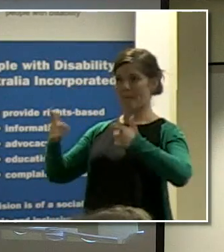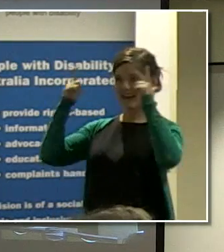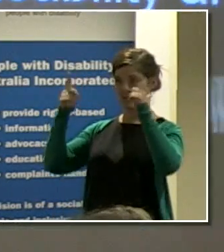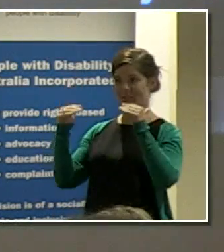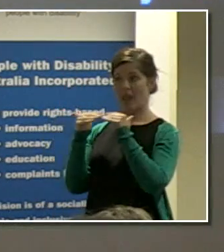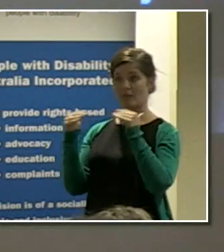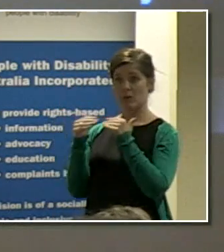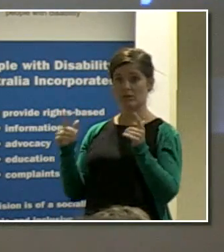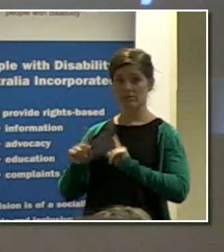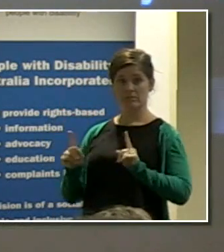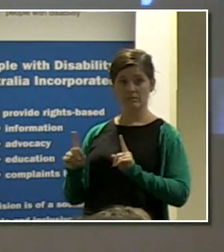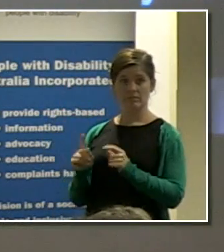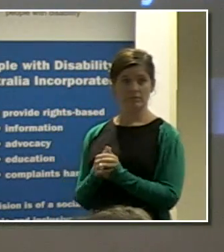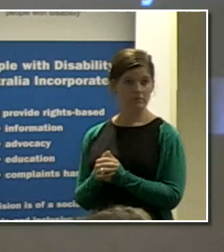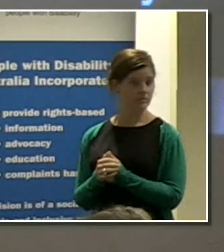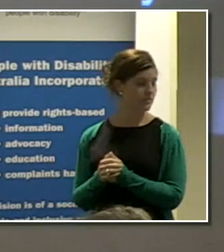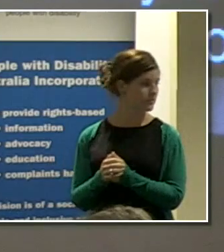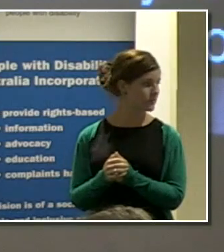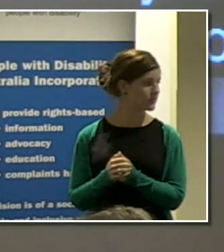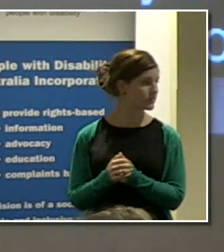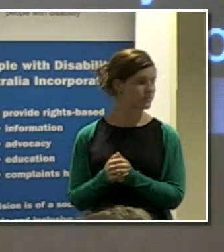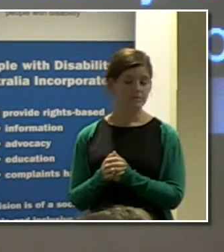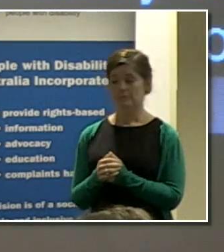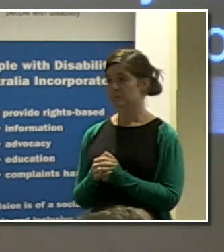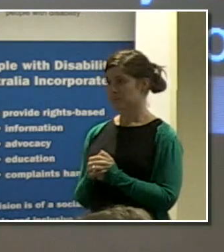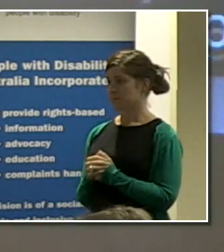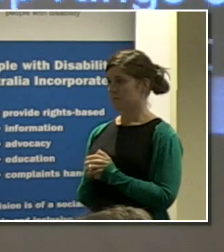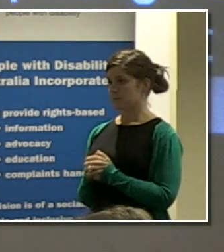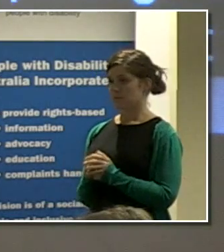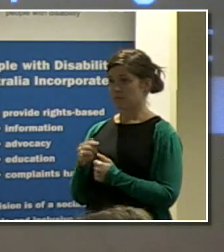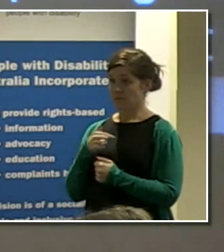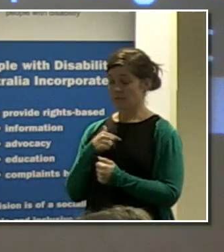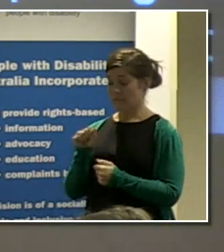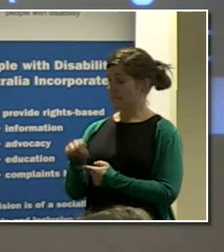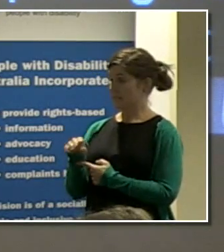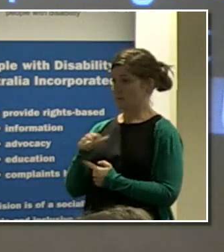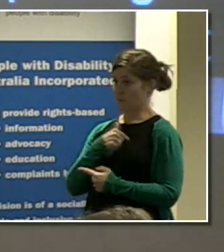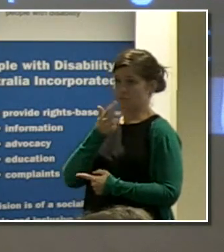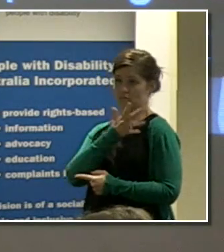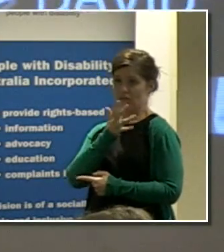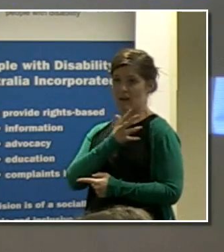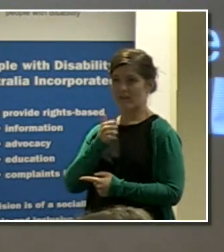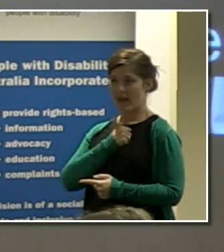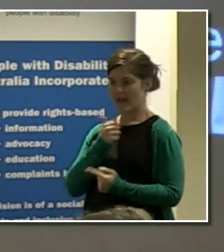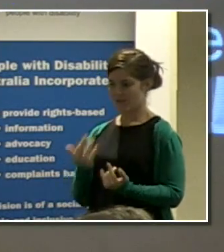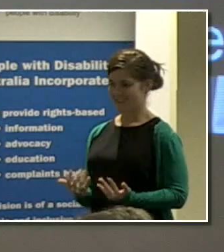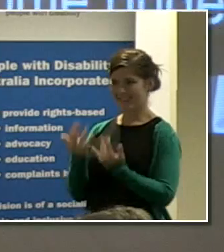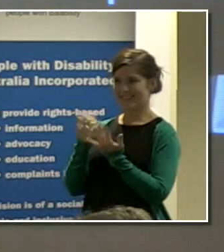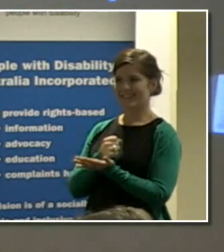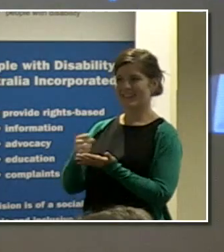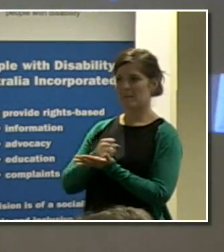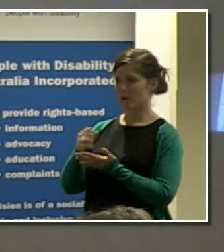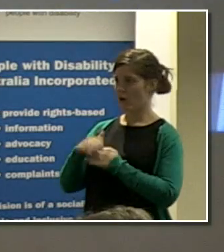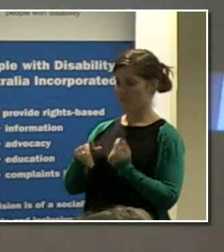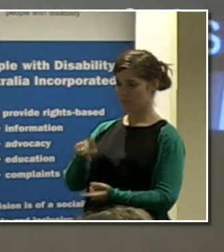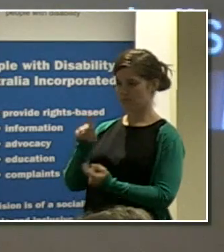Okay, so yes, we do take some pride in our statistics around disability. We